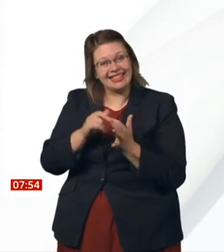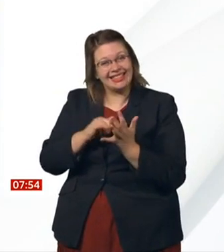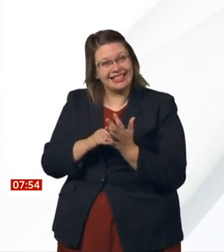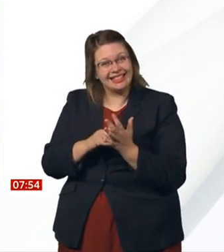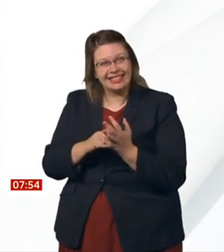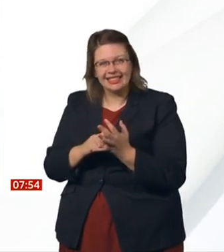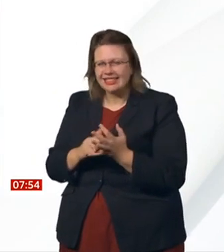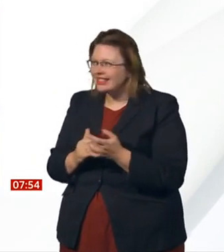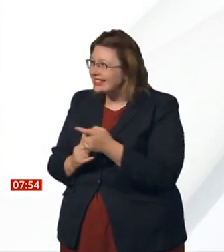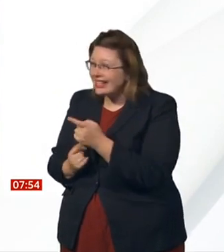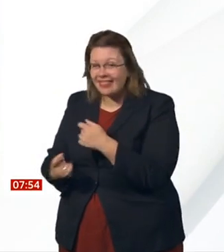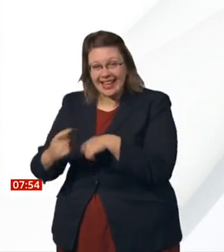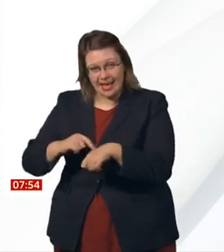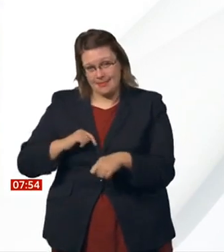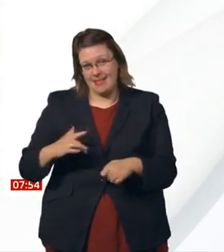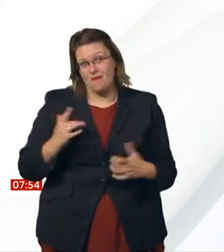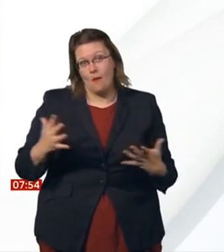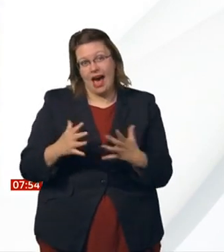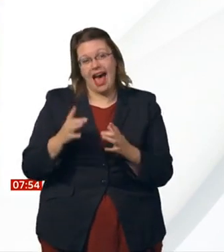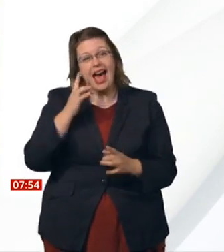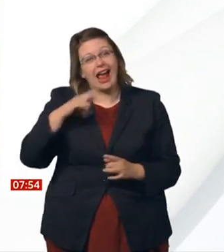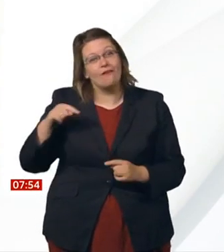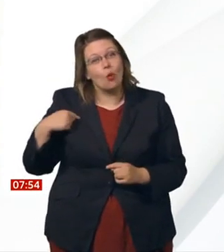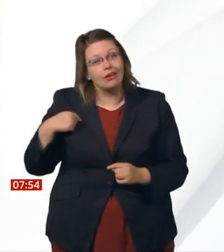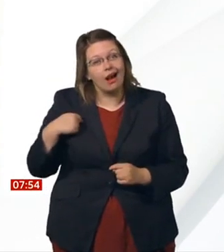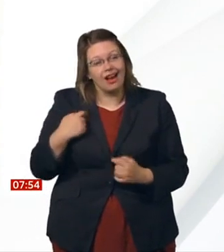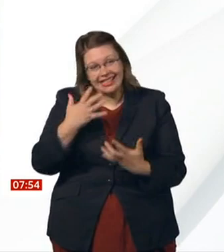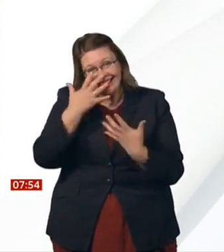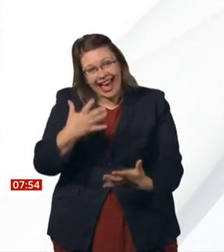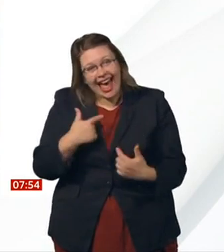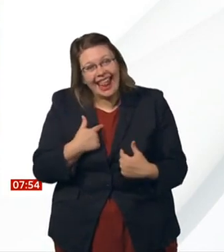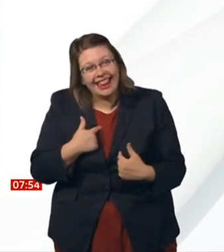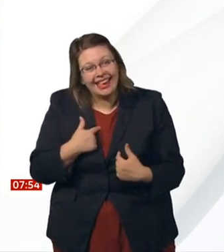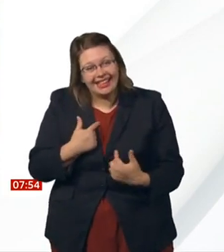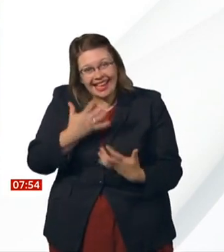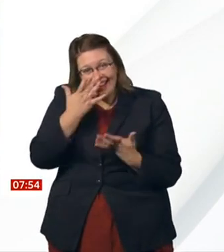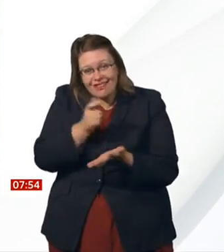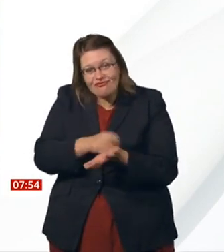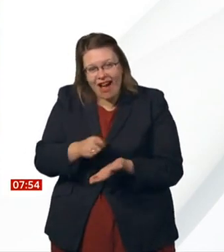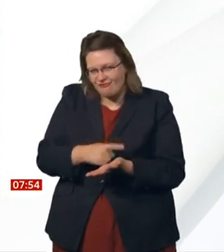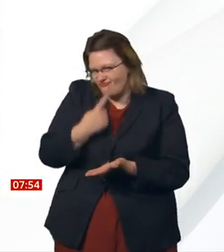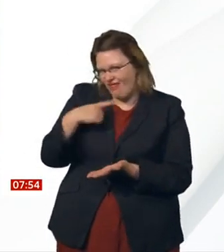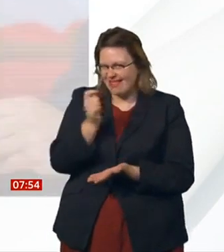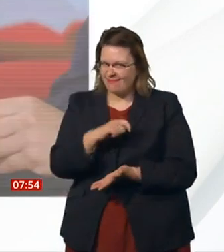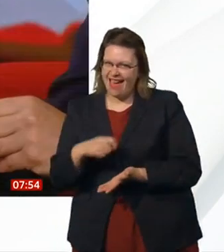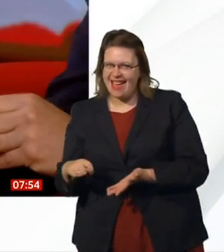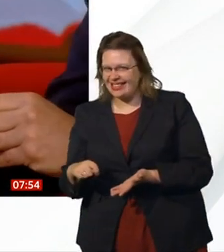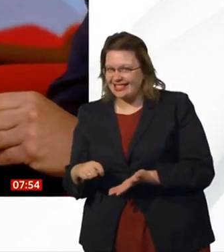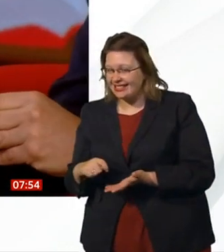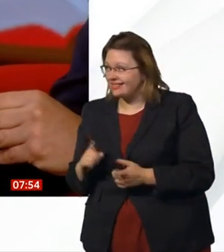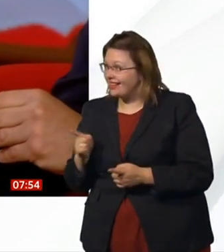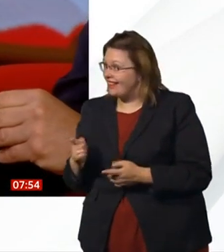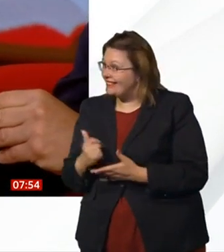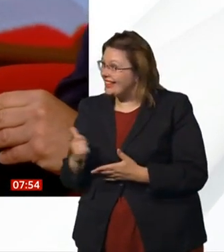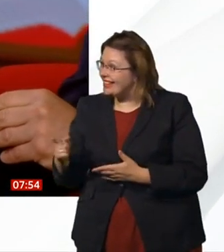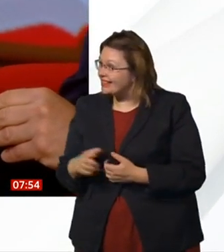I was living in California. Wow. And this is when I was 10 years old, writing in red ink. And the other terrible thing